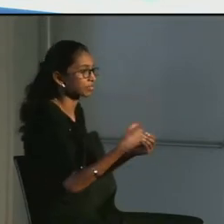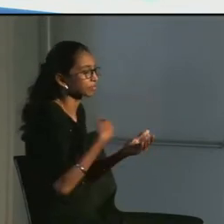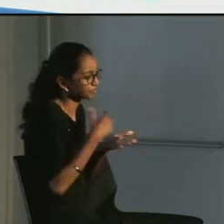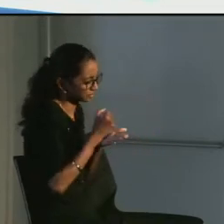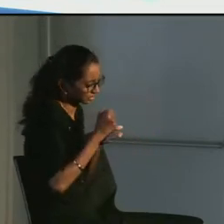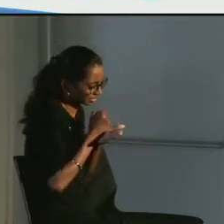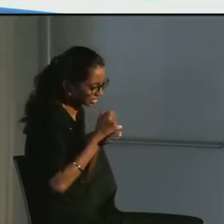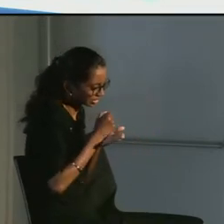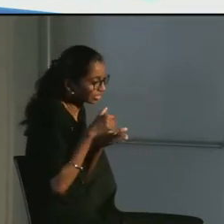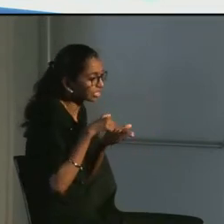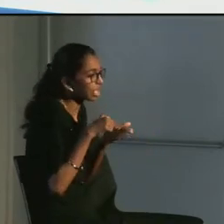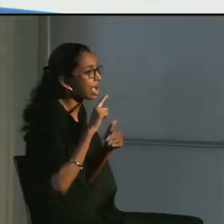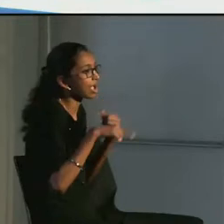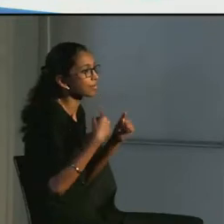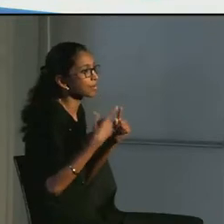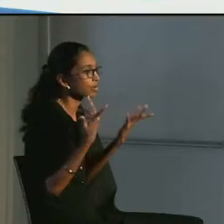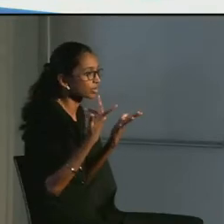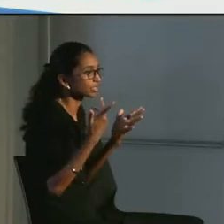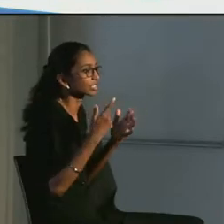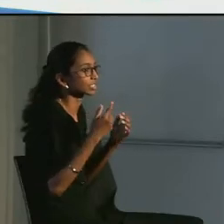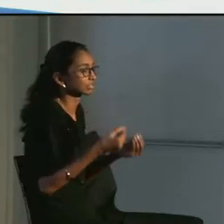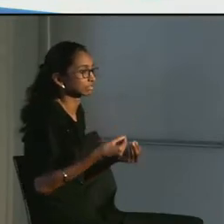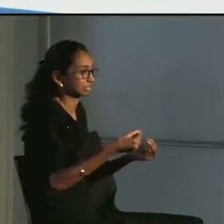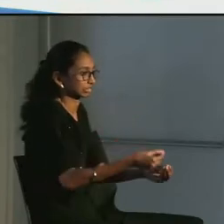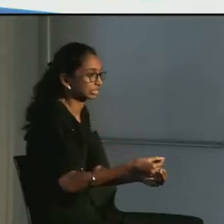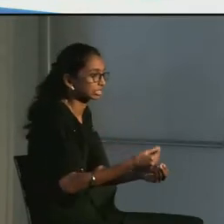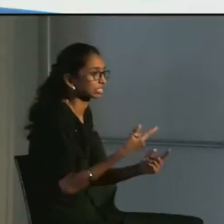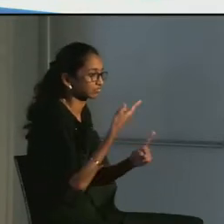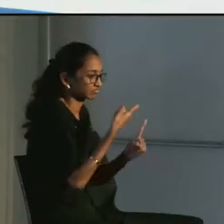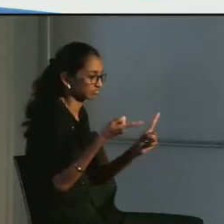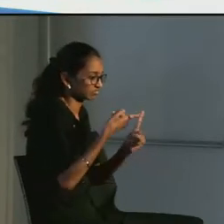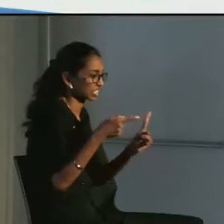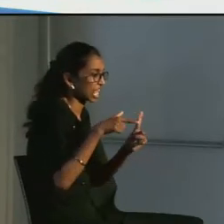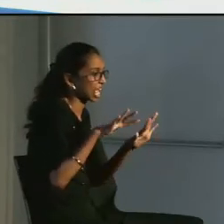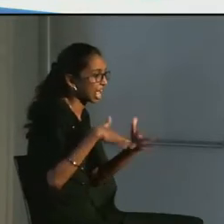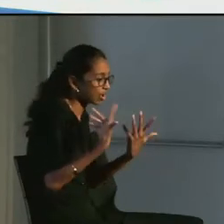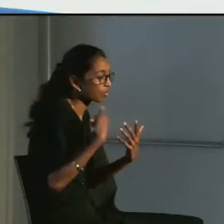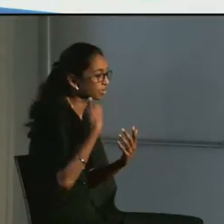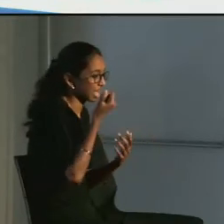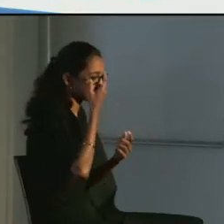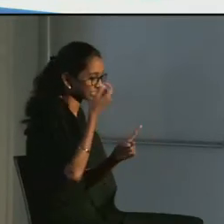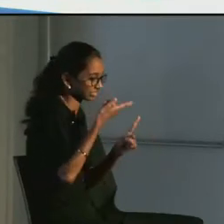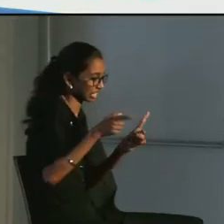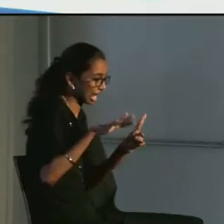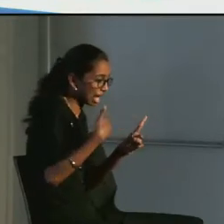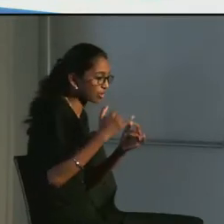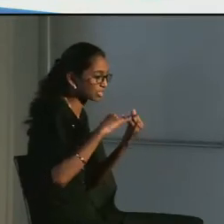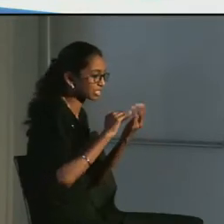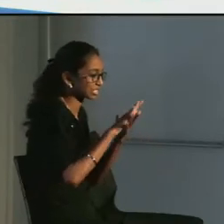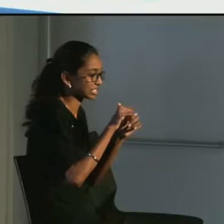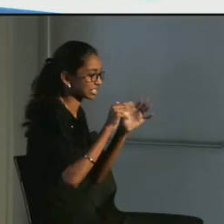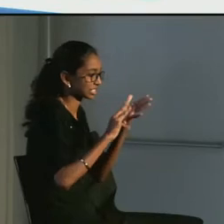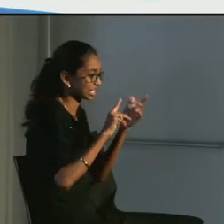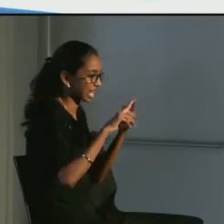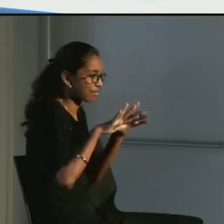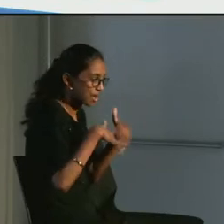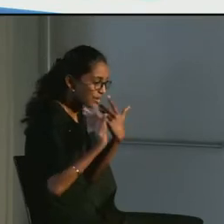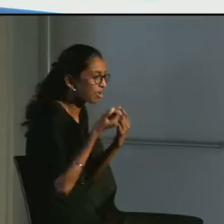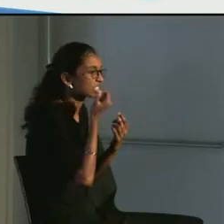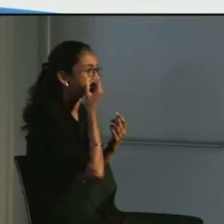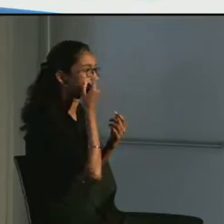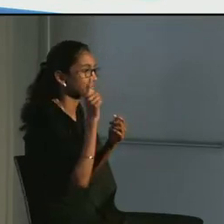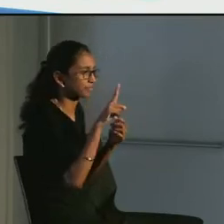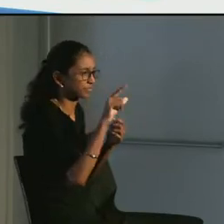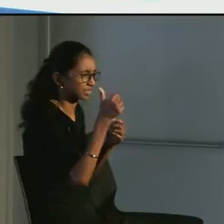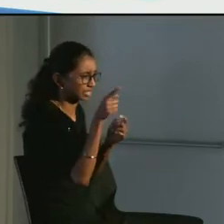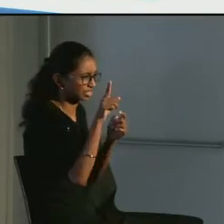practice really has been about creating space to name violence and to understand violence and to understand shame. And then there was another group, a